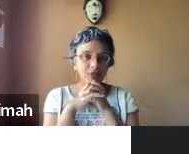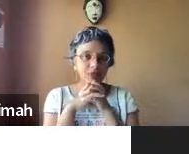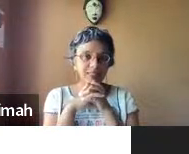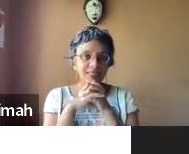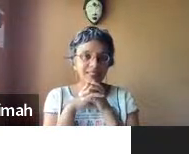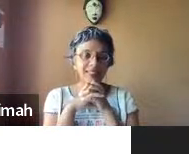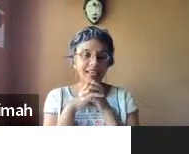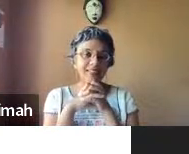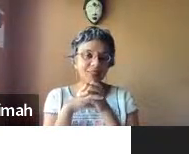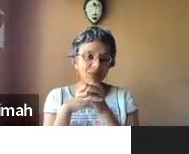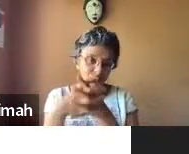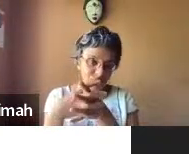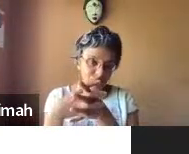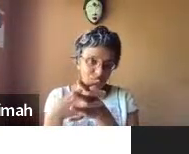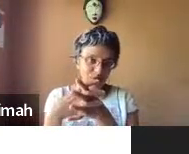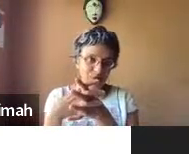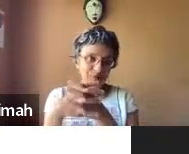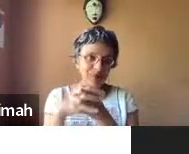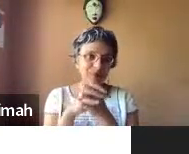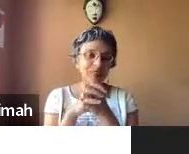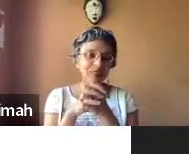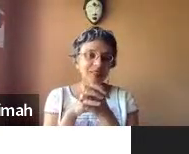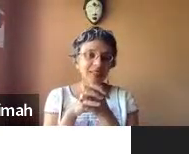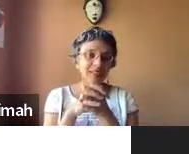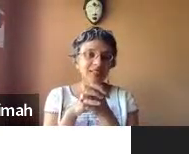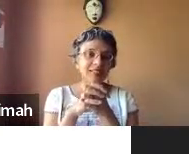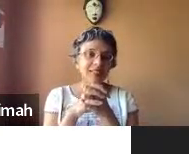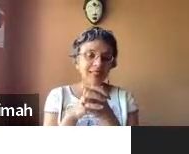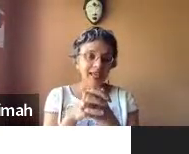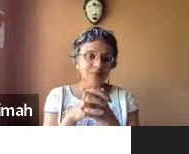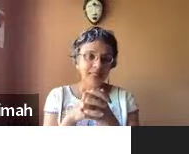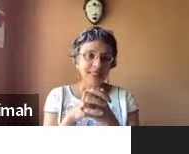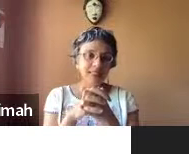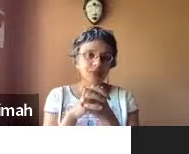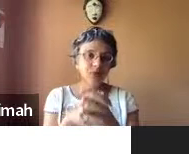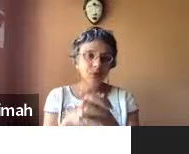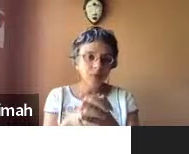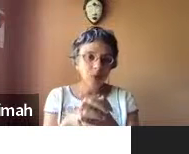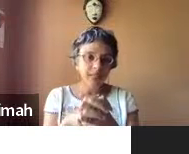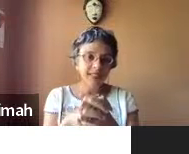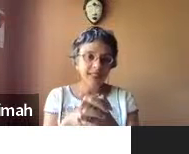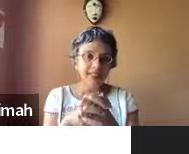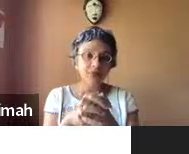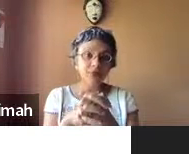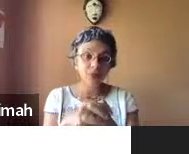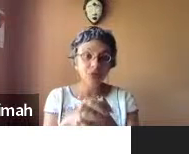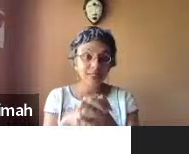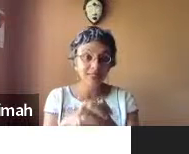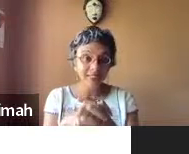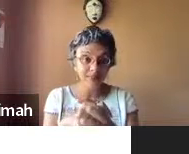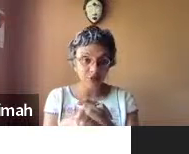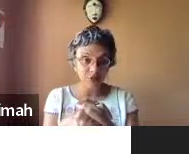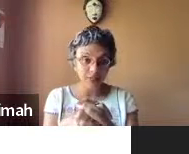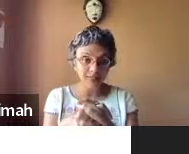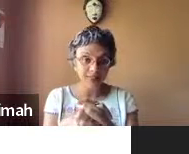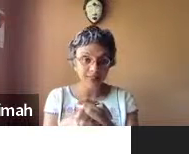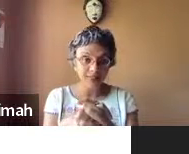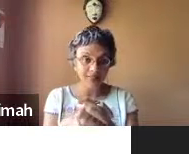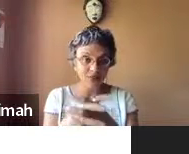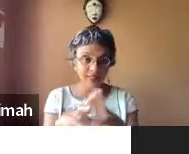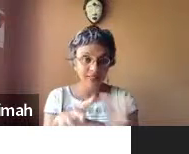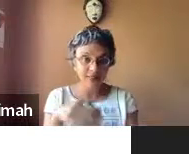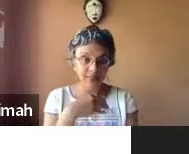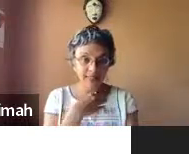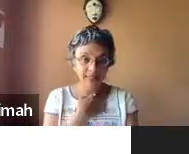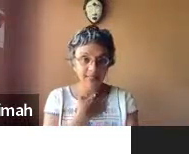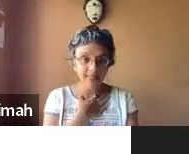countries included in the index, which is all of them. That means full points in the first 6 metrics.